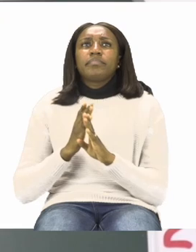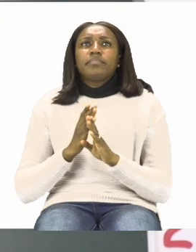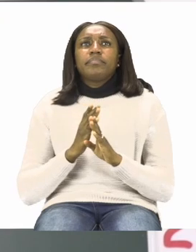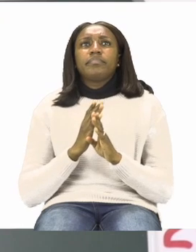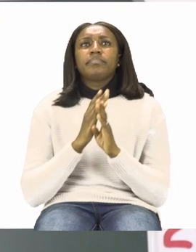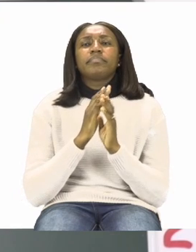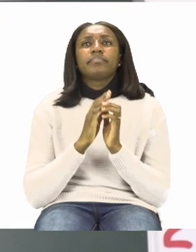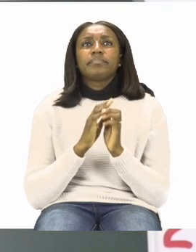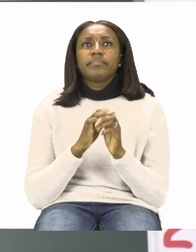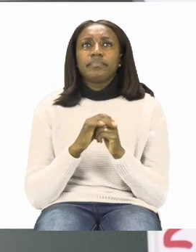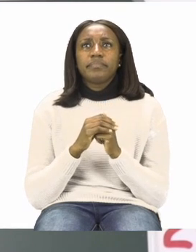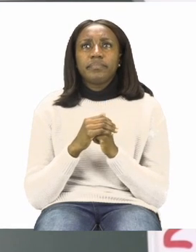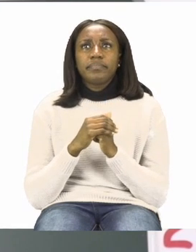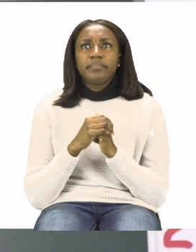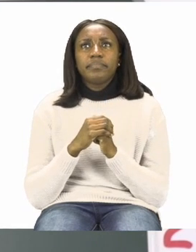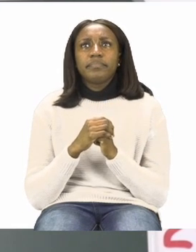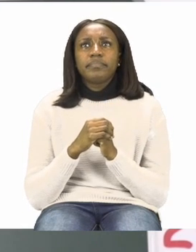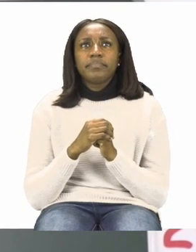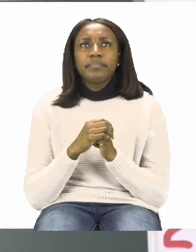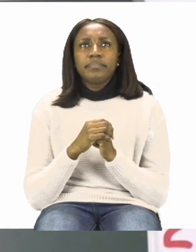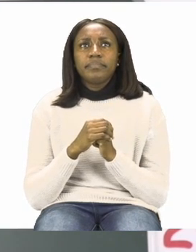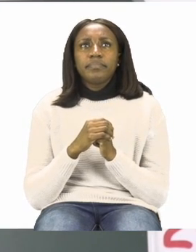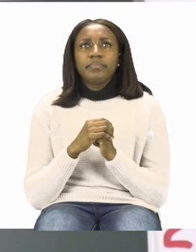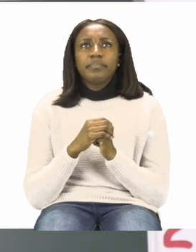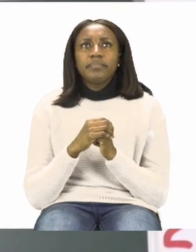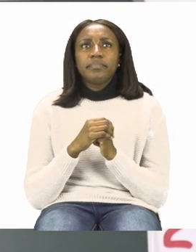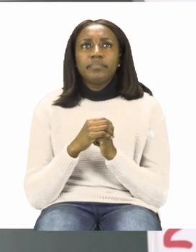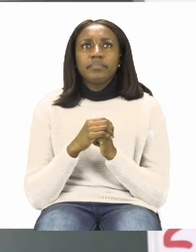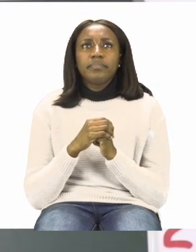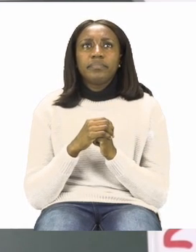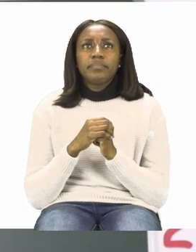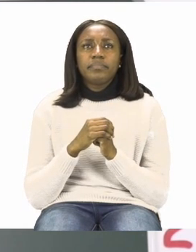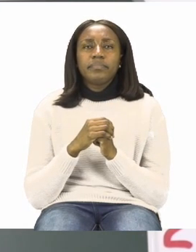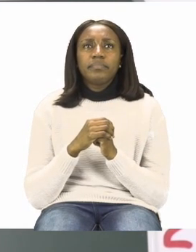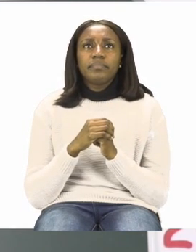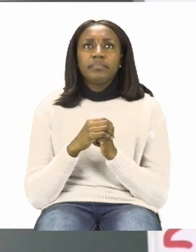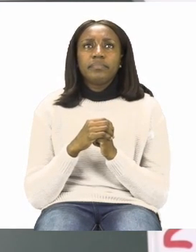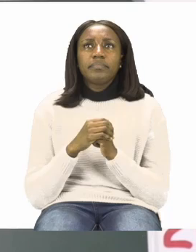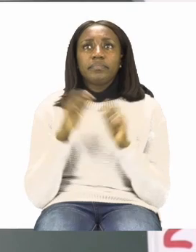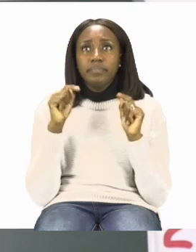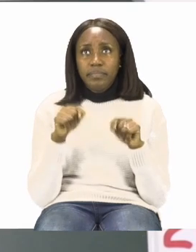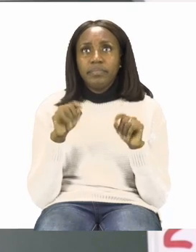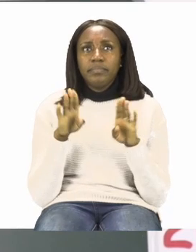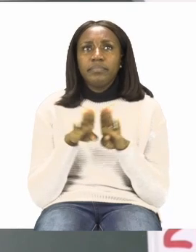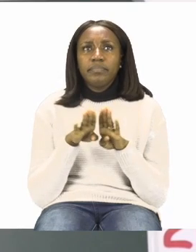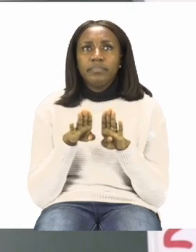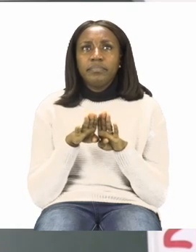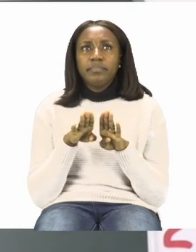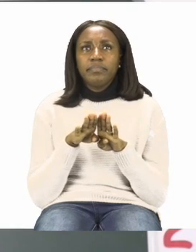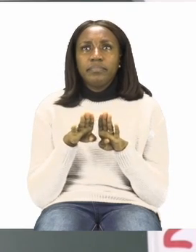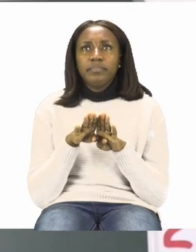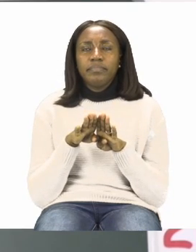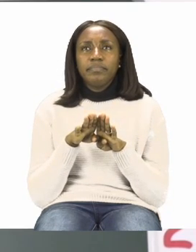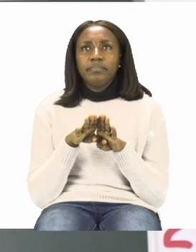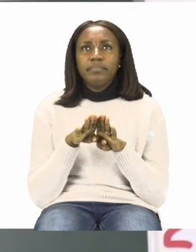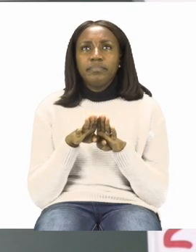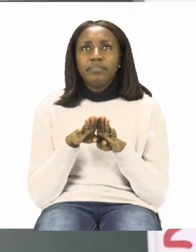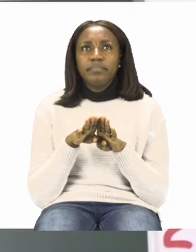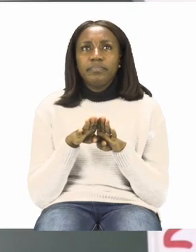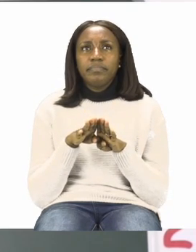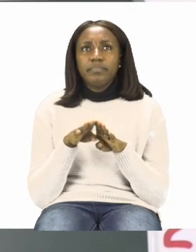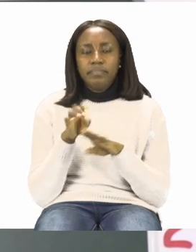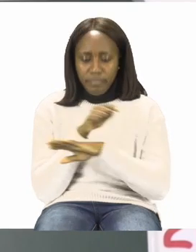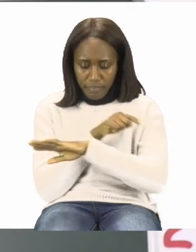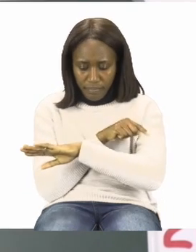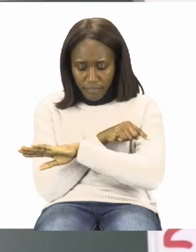are tracing. Now let's do the first word together. The first word